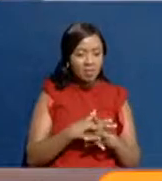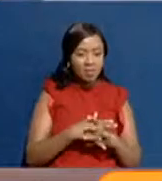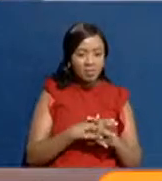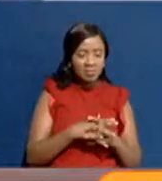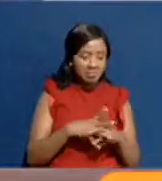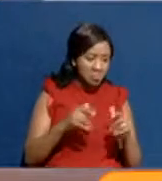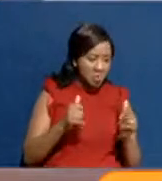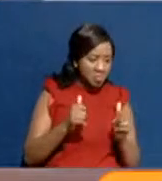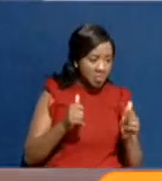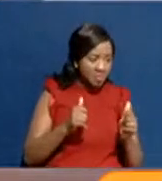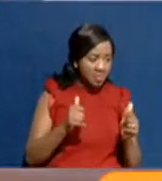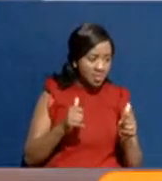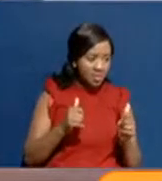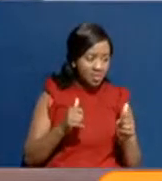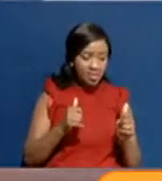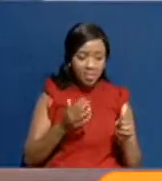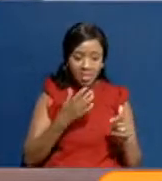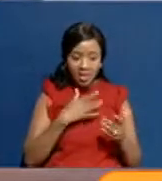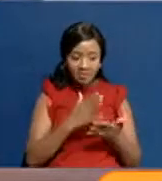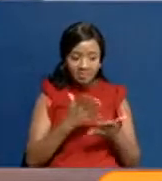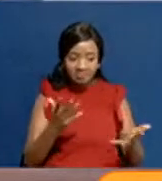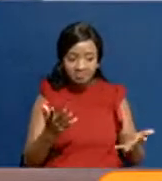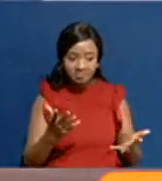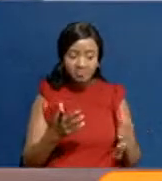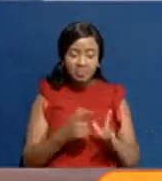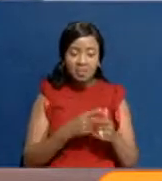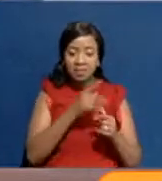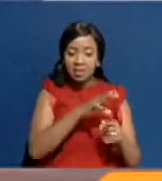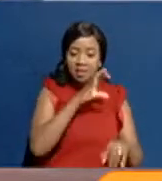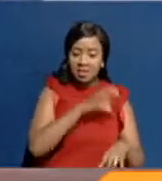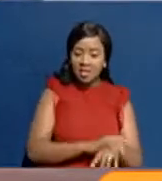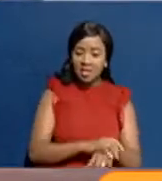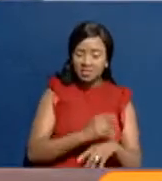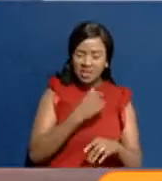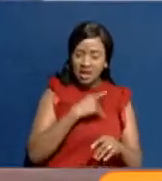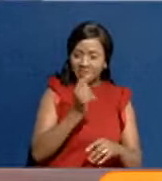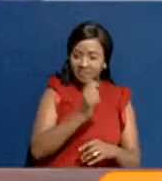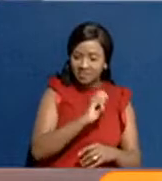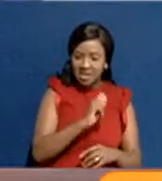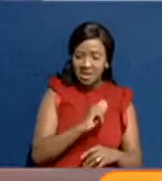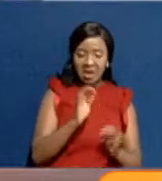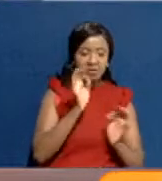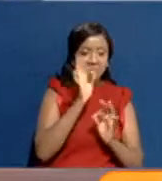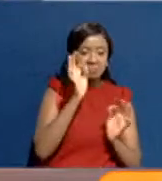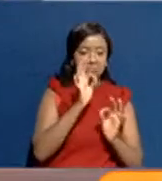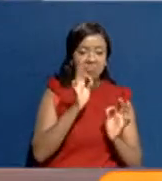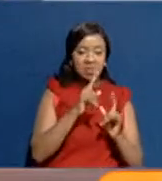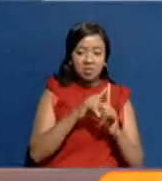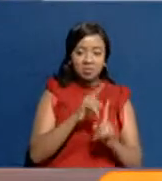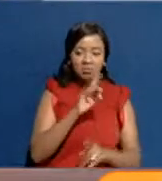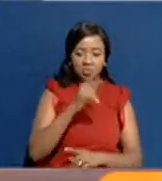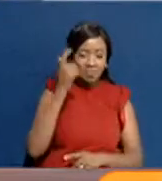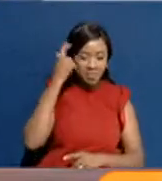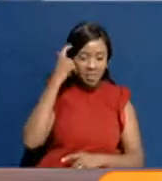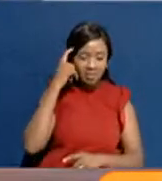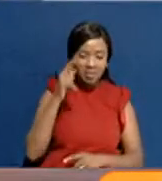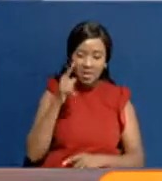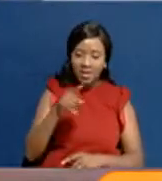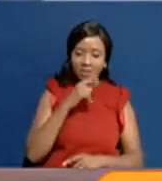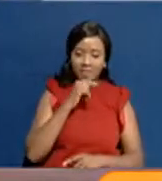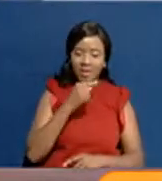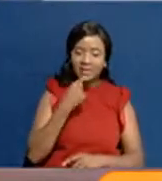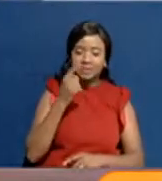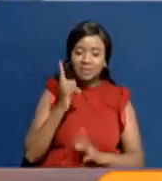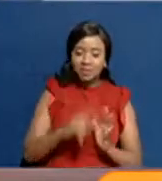are you guys doing? What's up? You know, is there anything? And then he gets, oh, there's a tender. And in fact, I recall what he said,